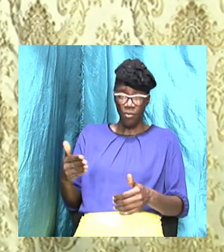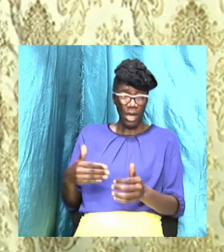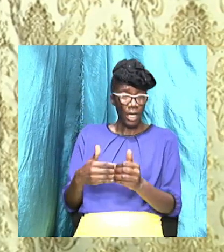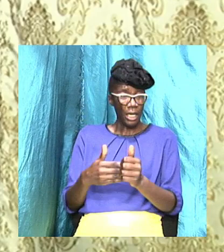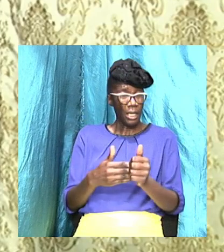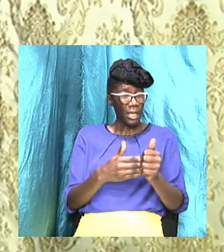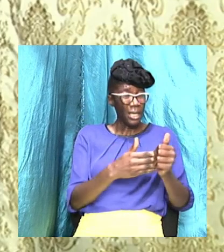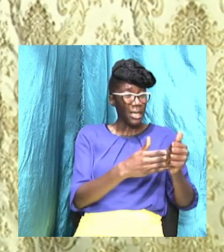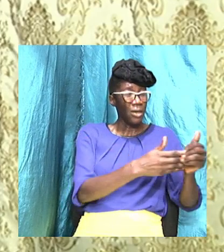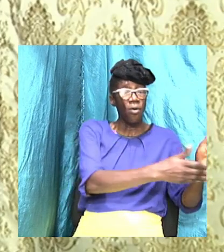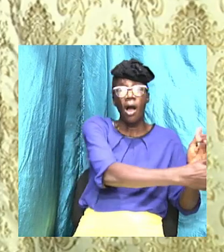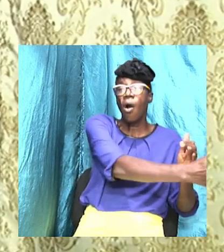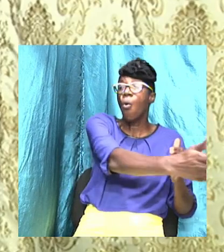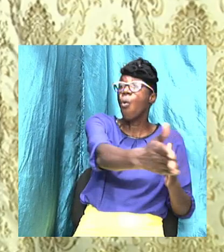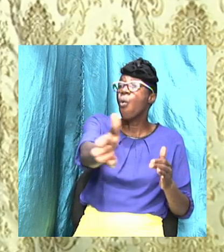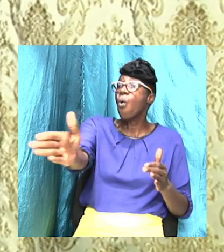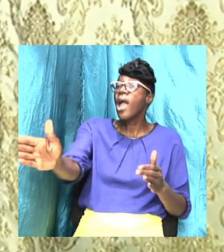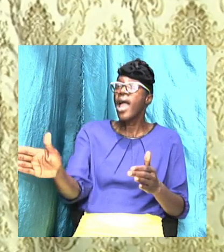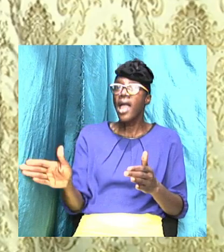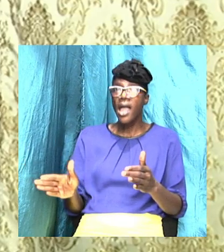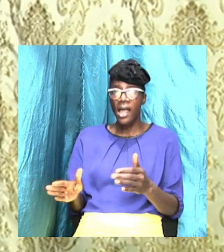astray.